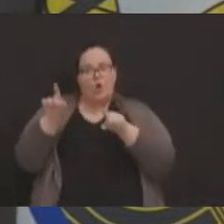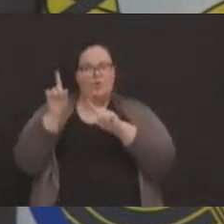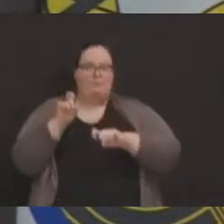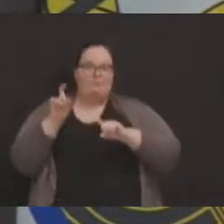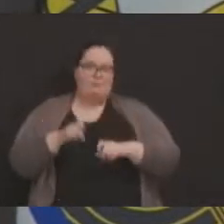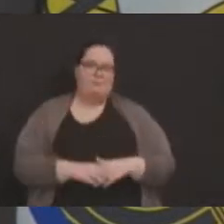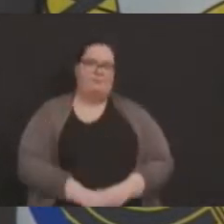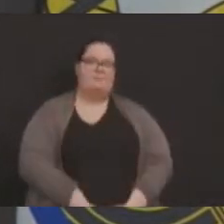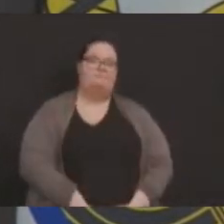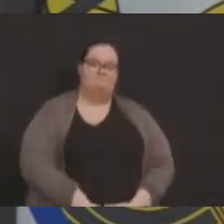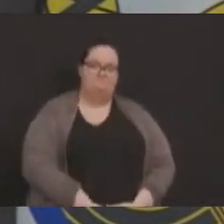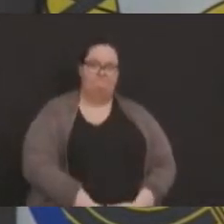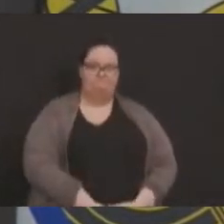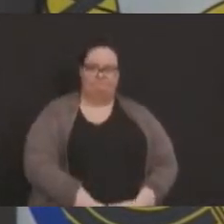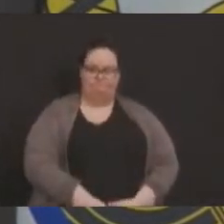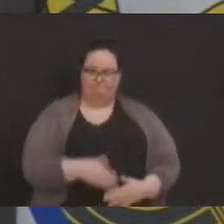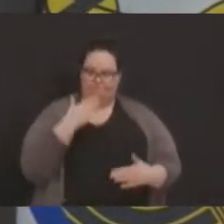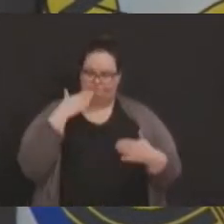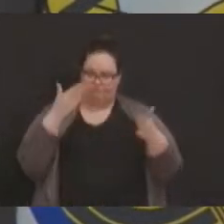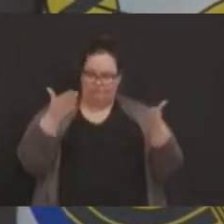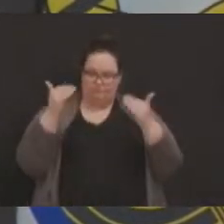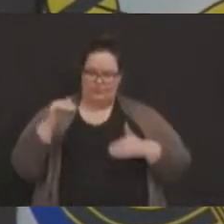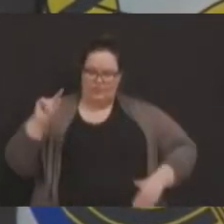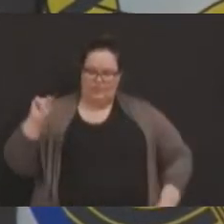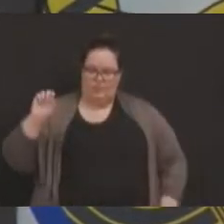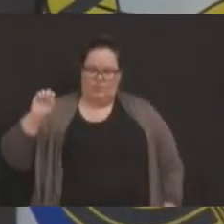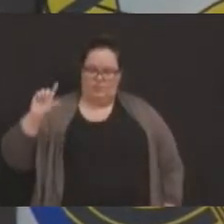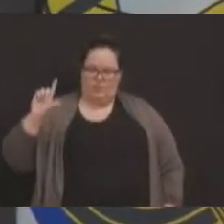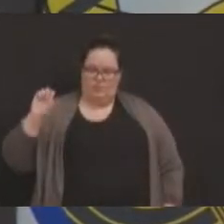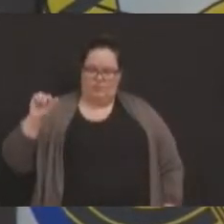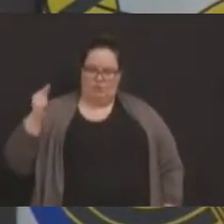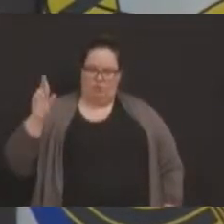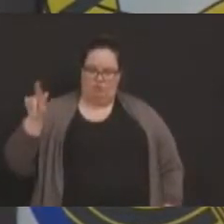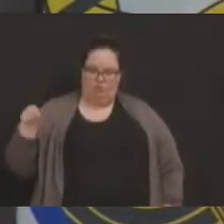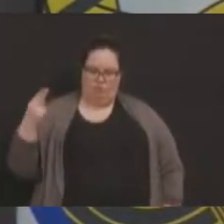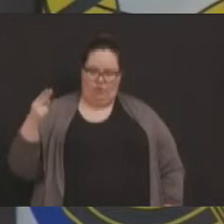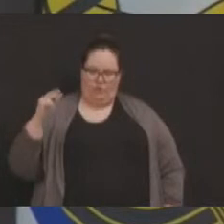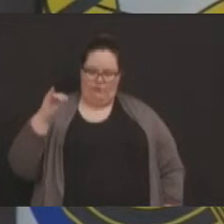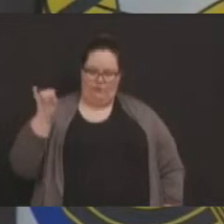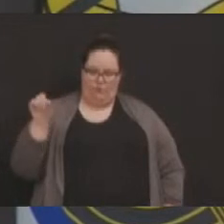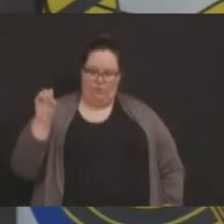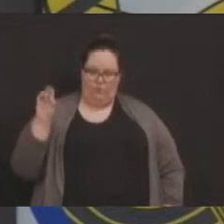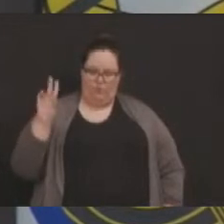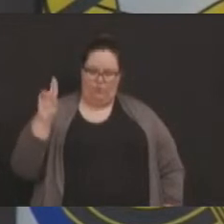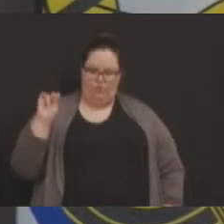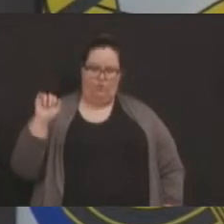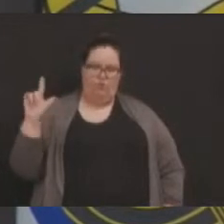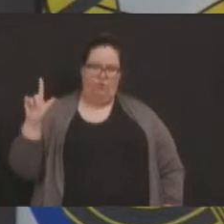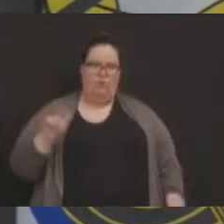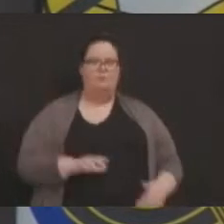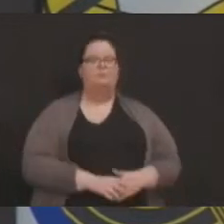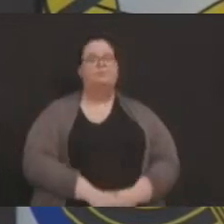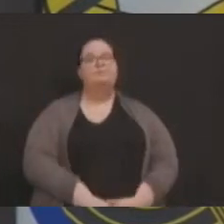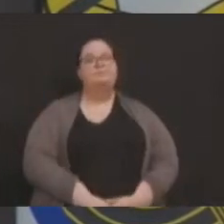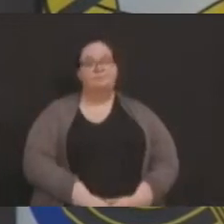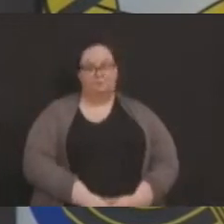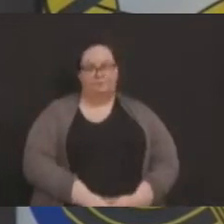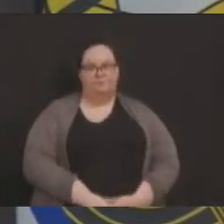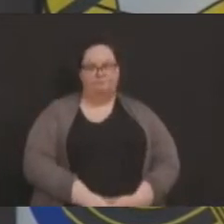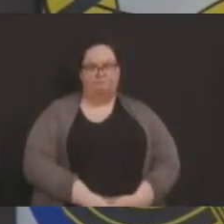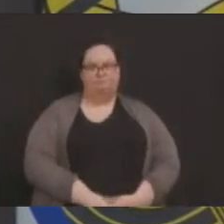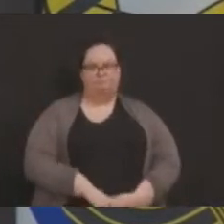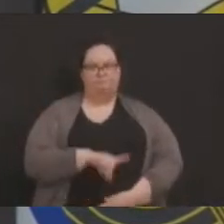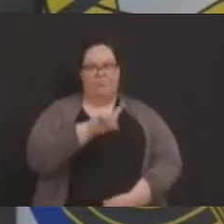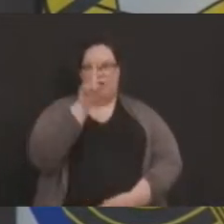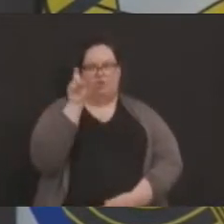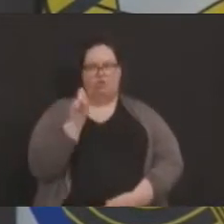Hi, this could probably go to the Minister or Dr. Russell. I'm wondering if you can update us on how many